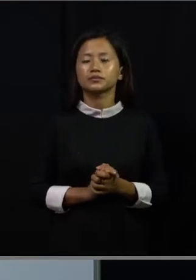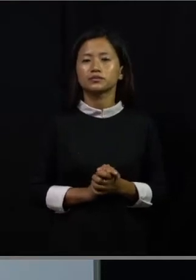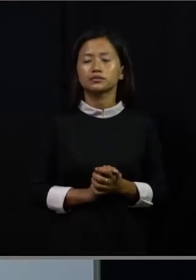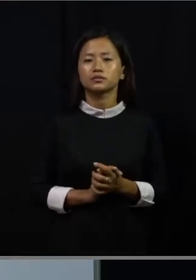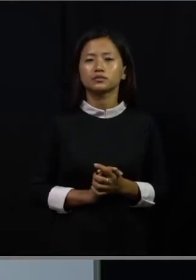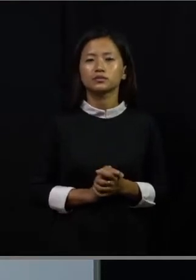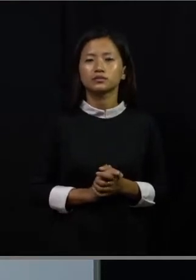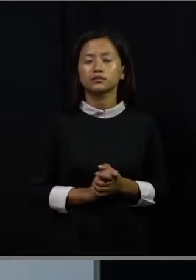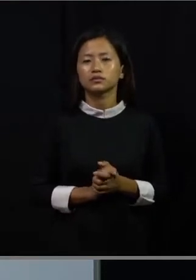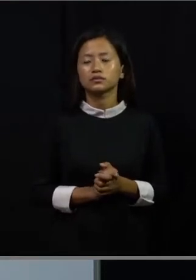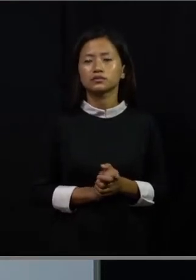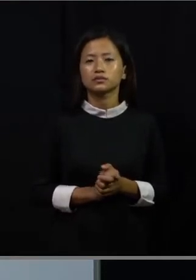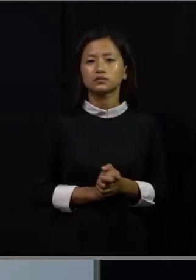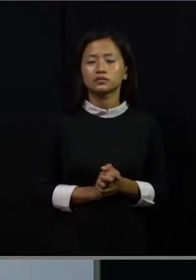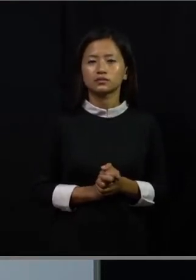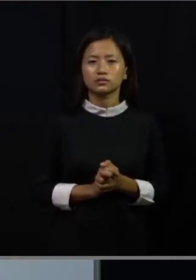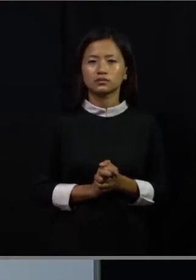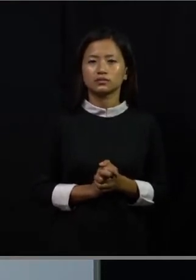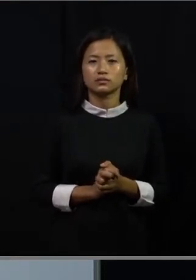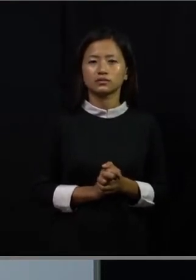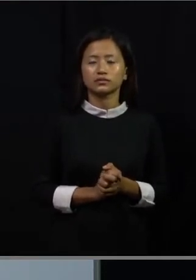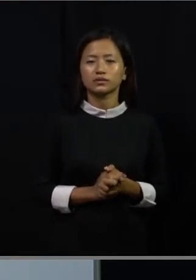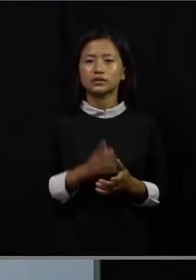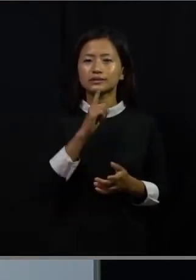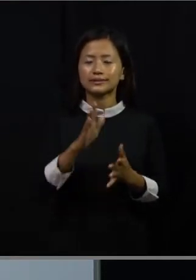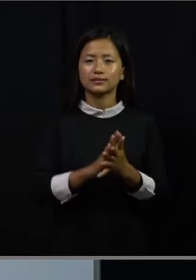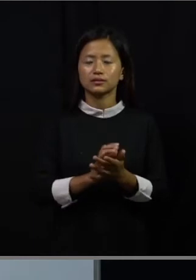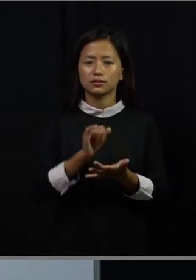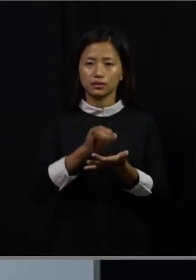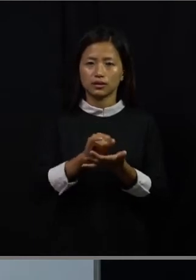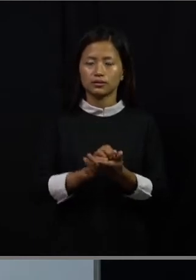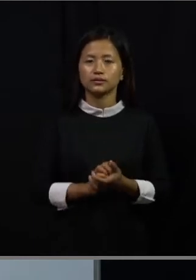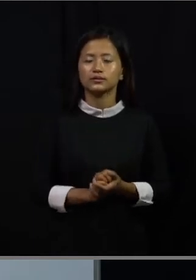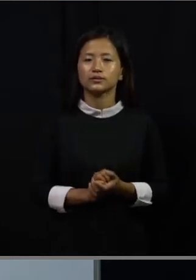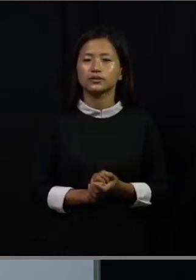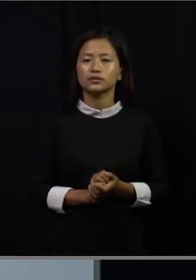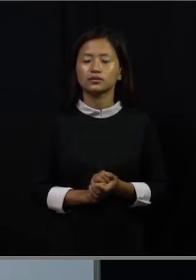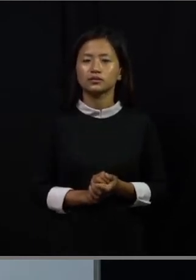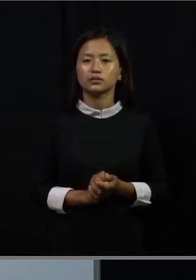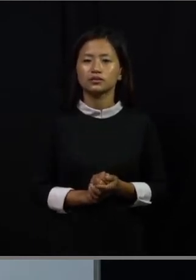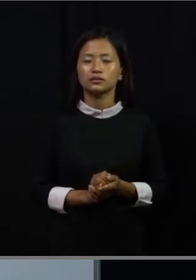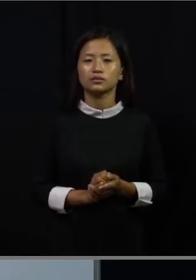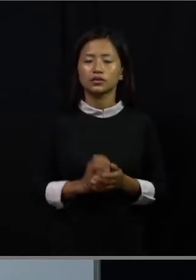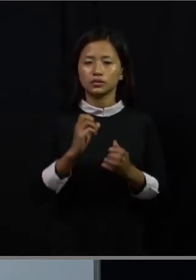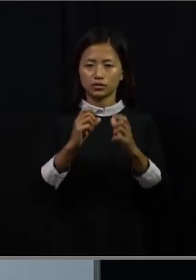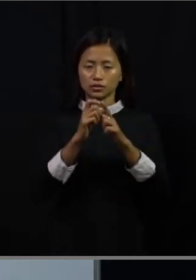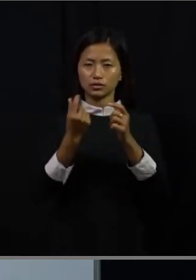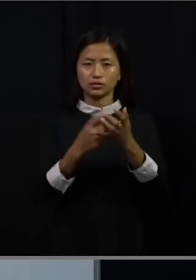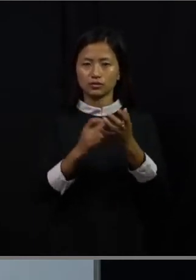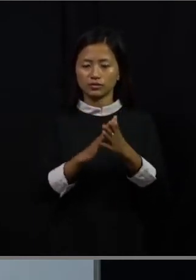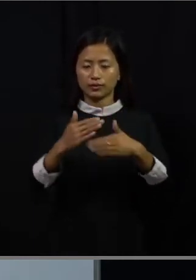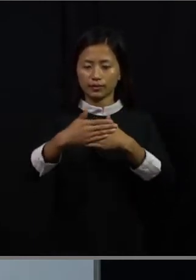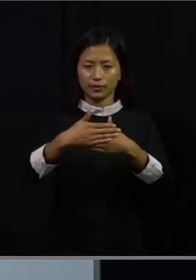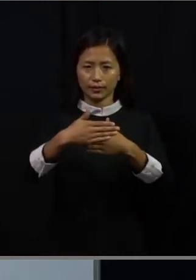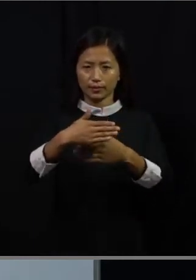S-M-I-T-H, Smith, okay? Adam Smith. Now, he says that, okay, there is this division of labor